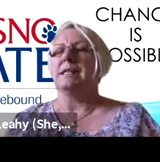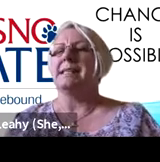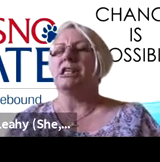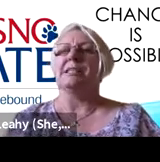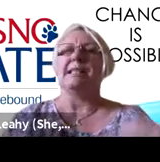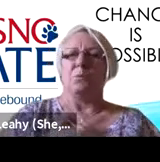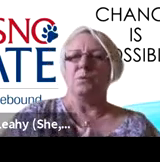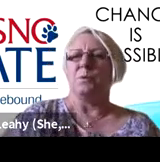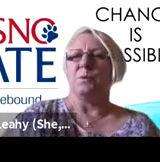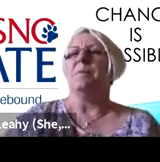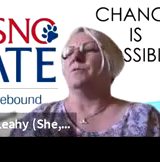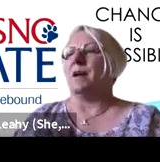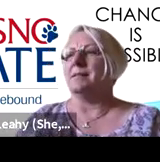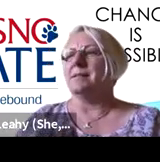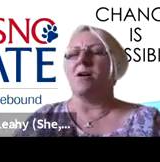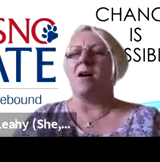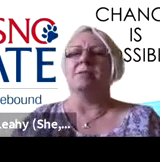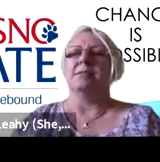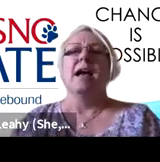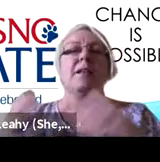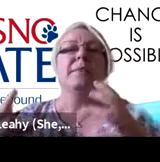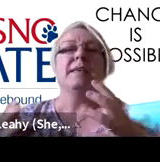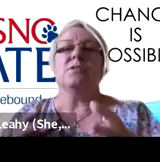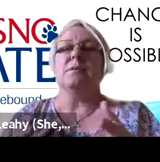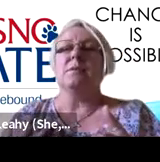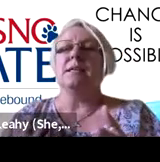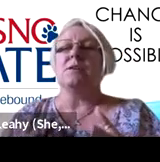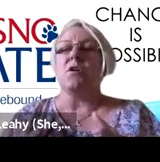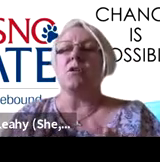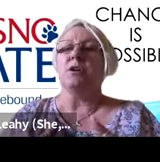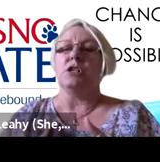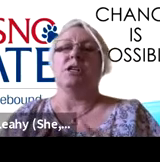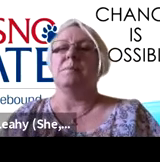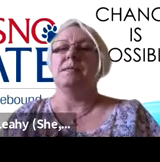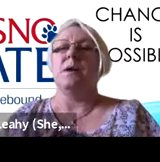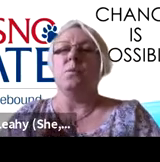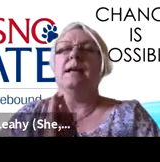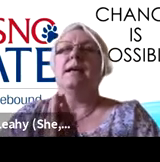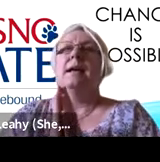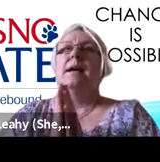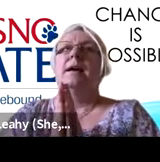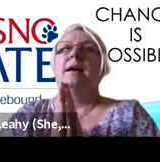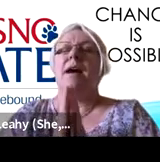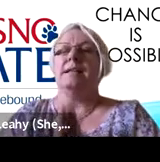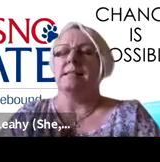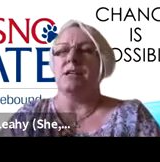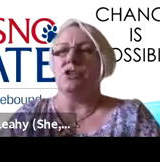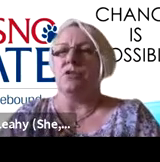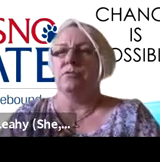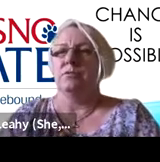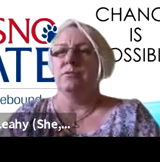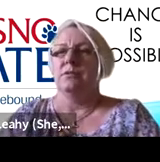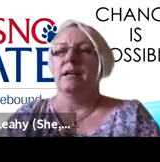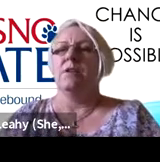community organizations like Root and Rebound and Rising Scholars. These are the partnerships that we find